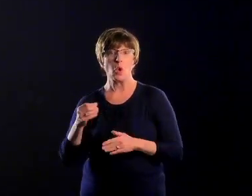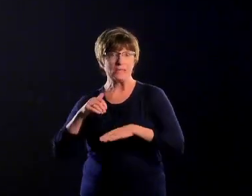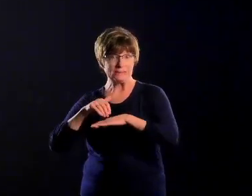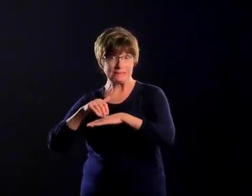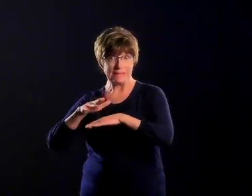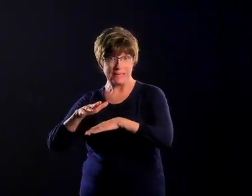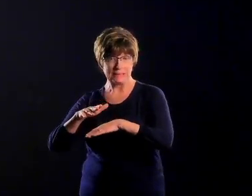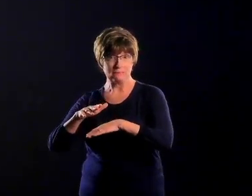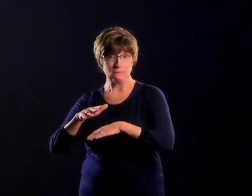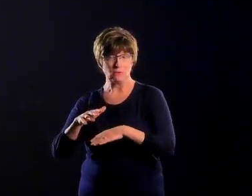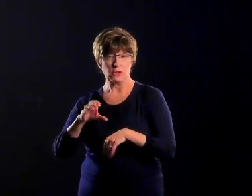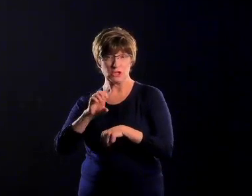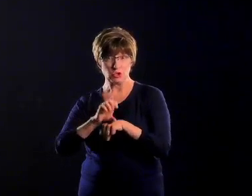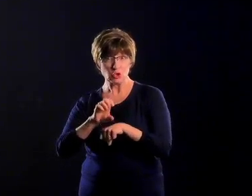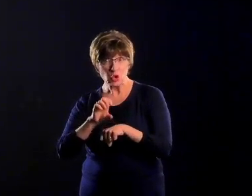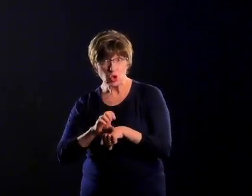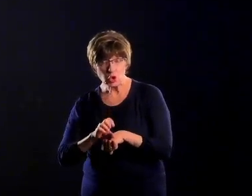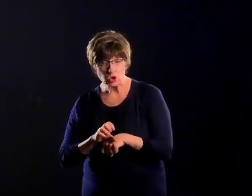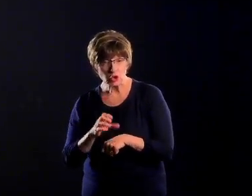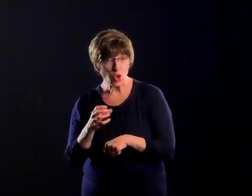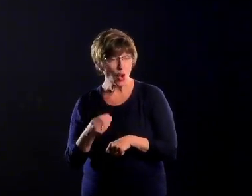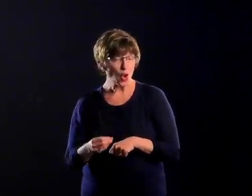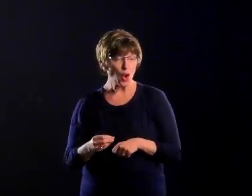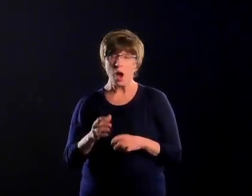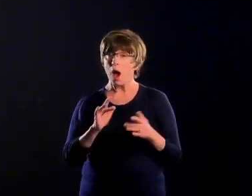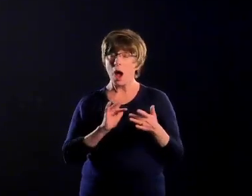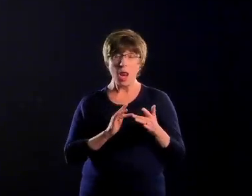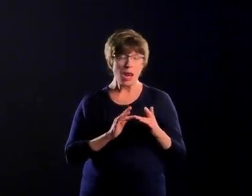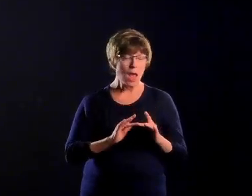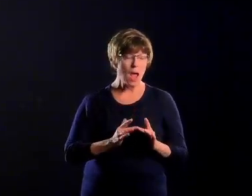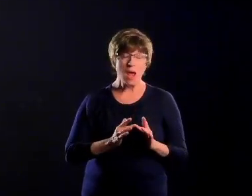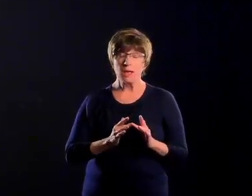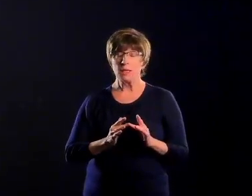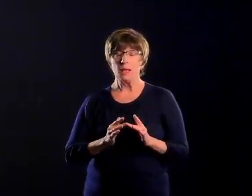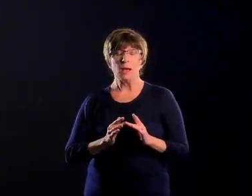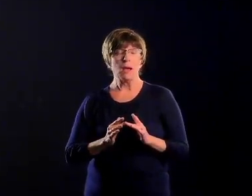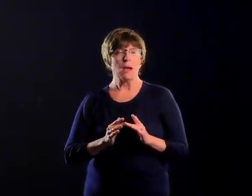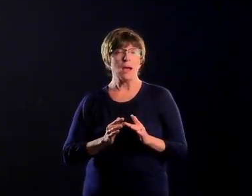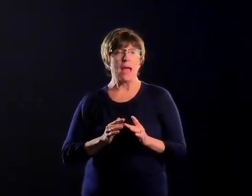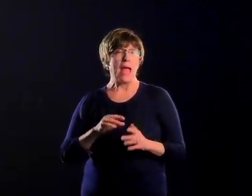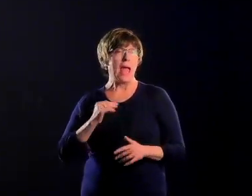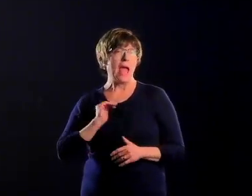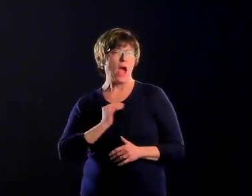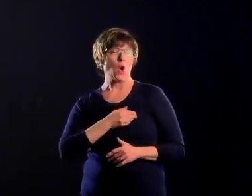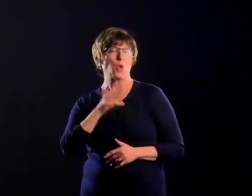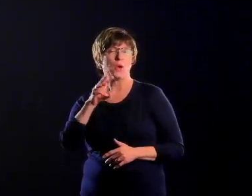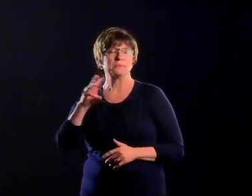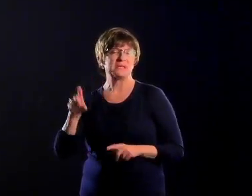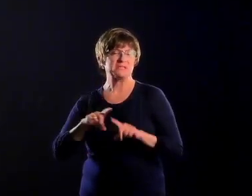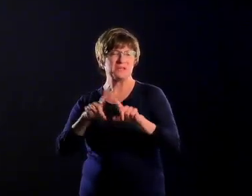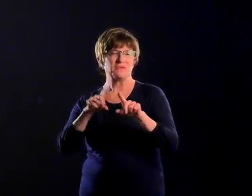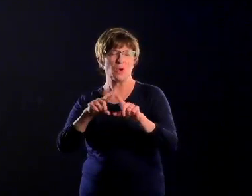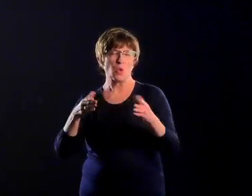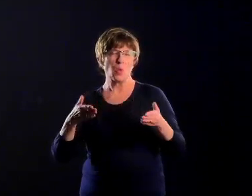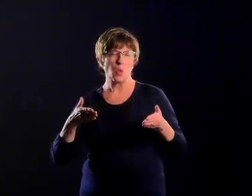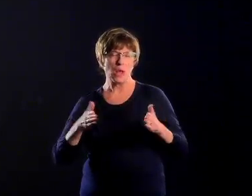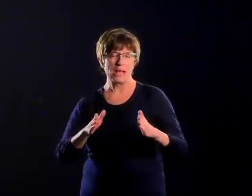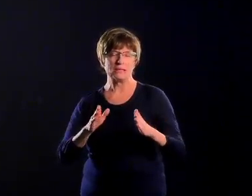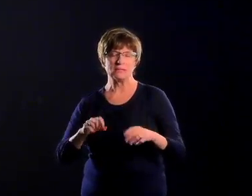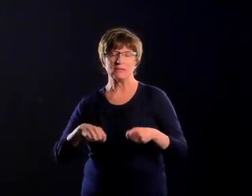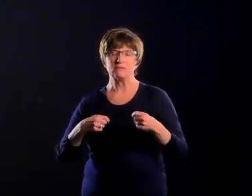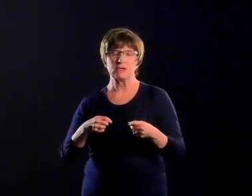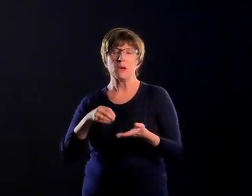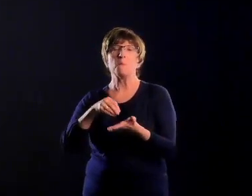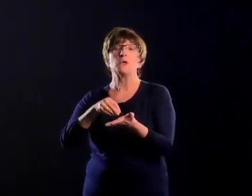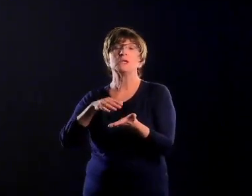church. You could give online as a part of our website. You've seen different ways in which we give. We'll receive that. Just put Fire Bible